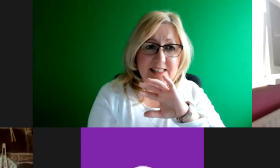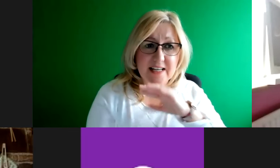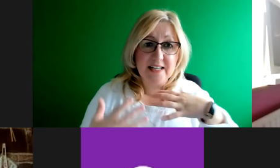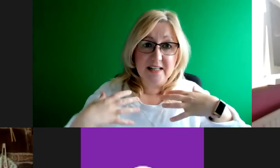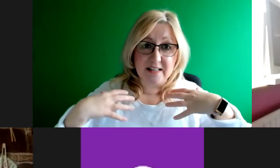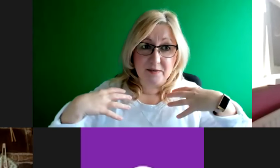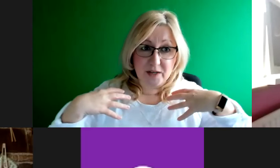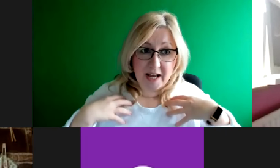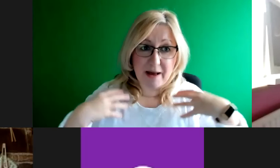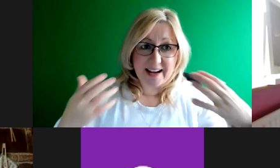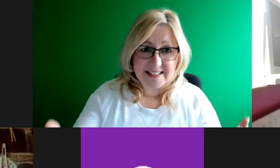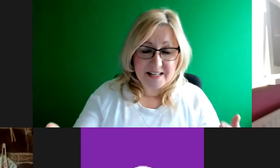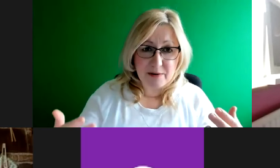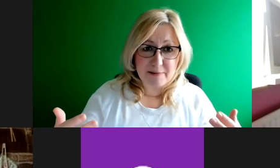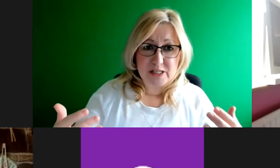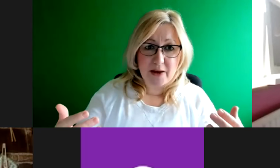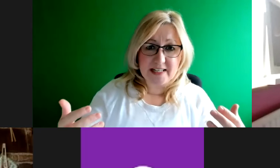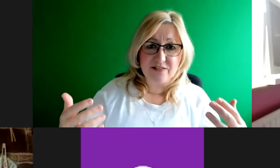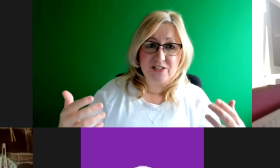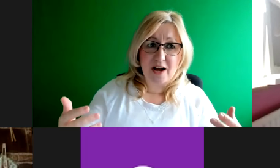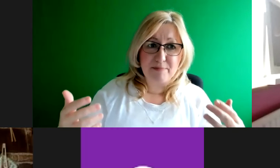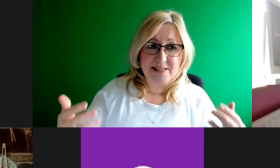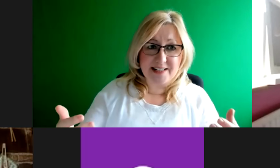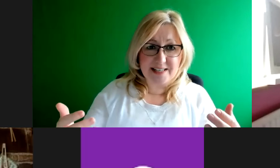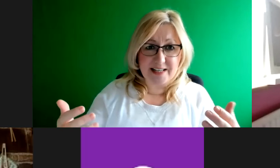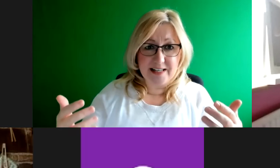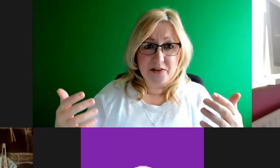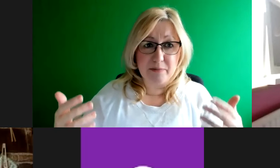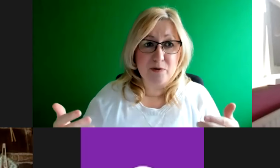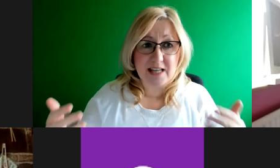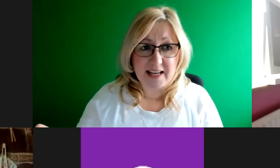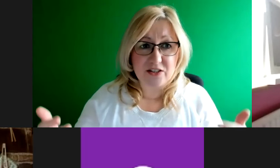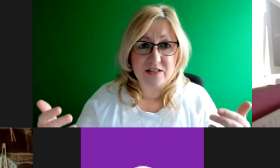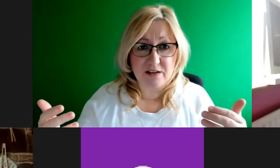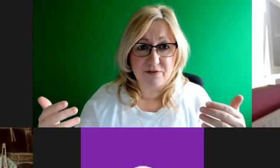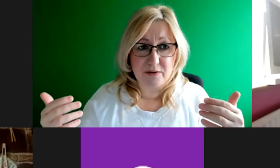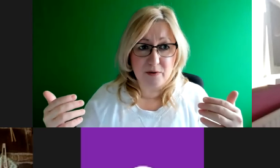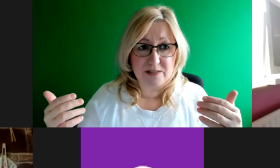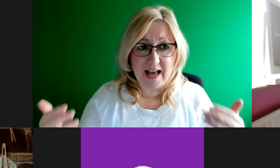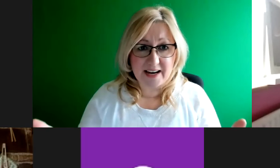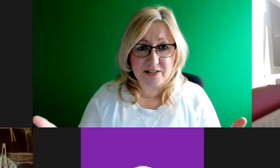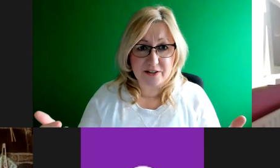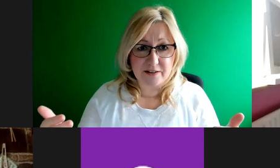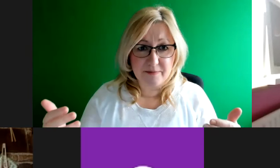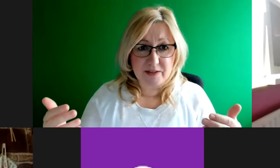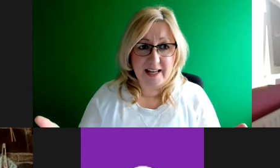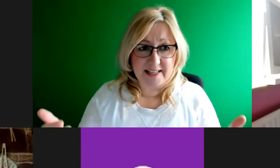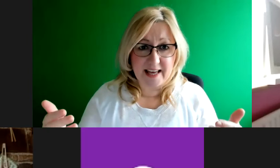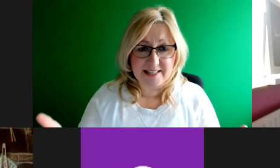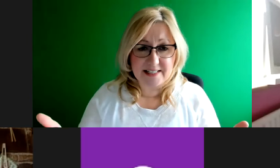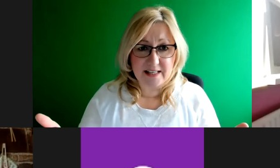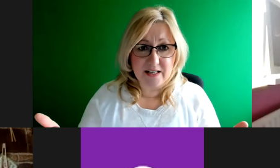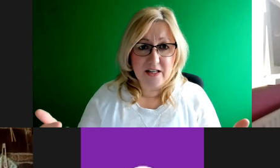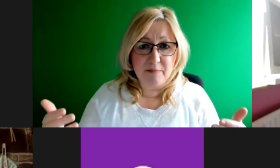normally it's, when I'm acting, my perspective is representing the most agentive, the most